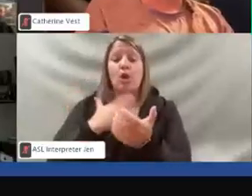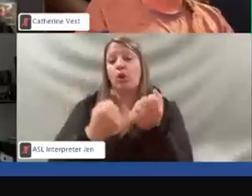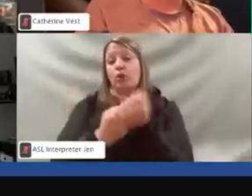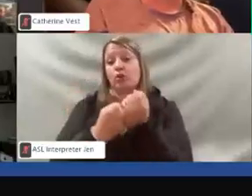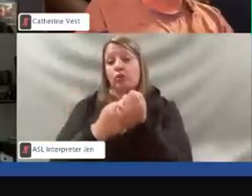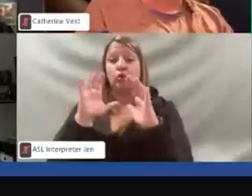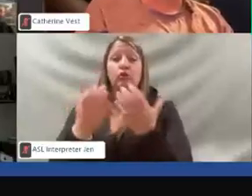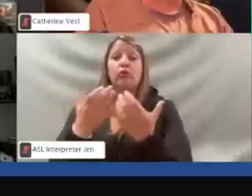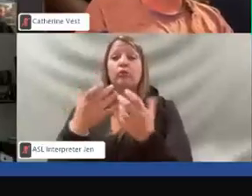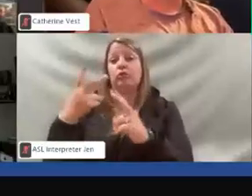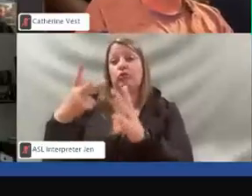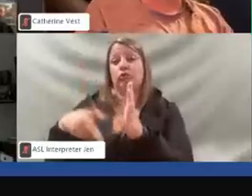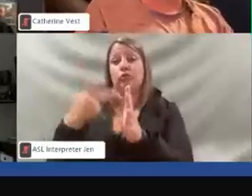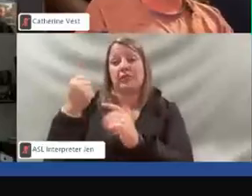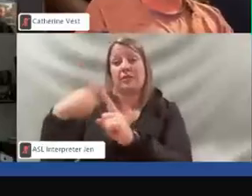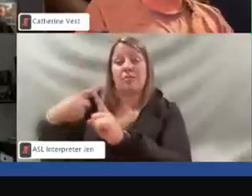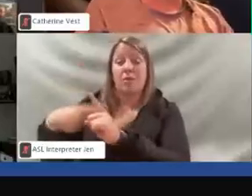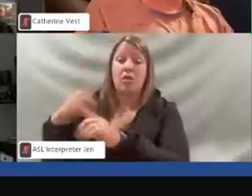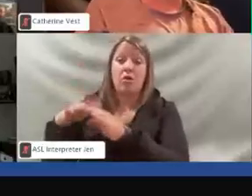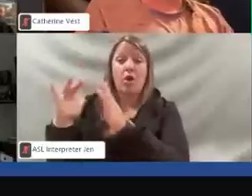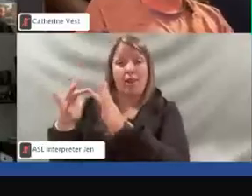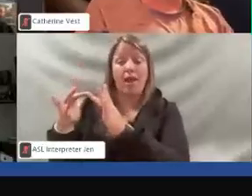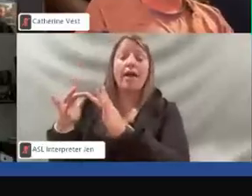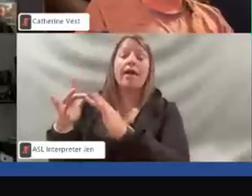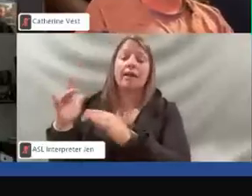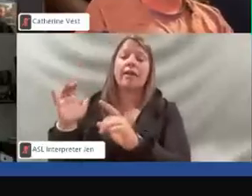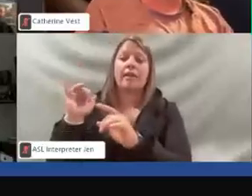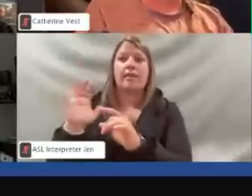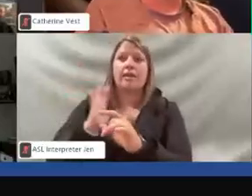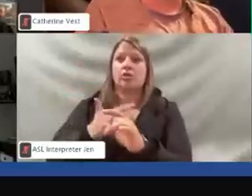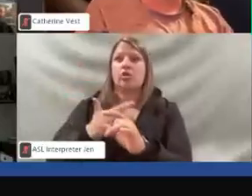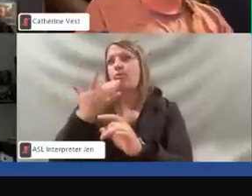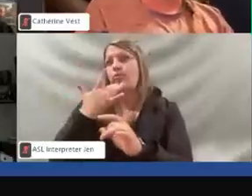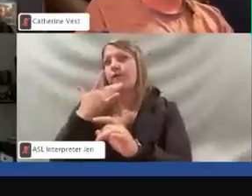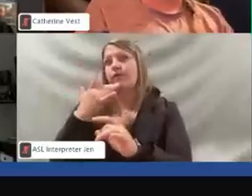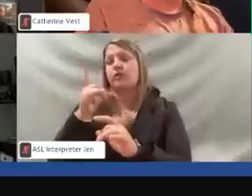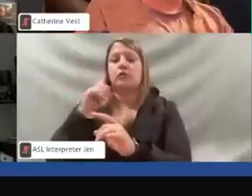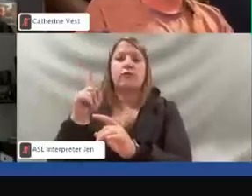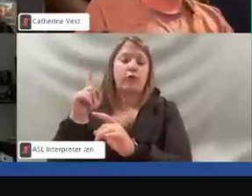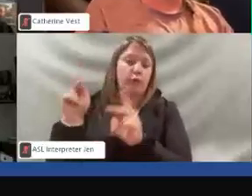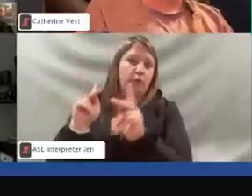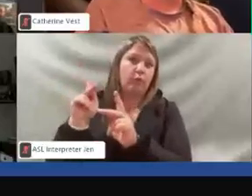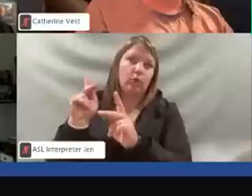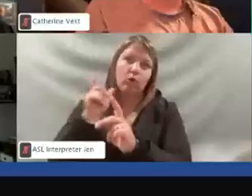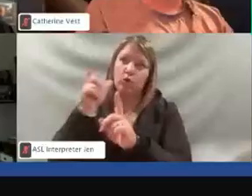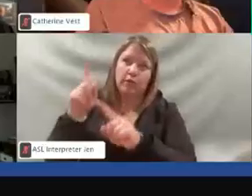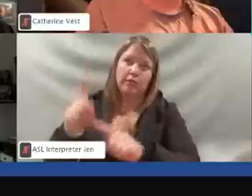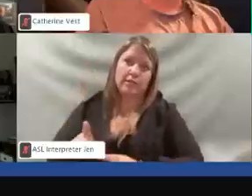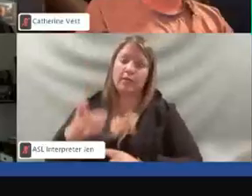group meets twice a month online, which has been our consumers' preference of people that have